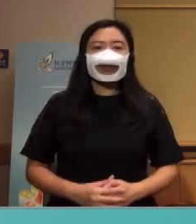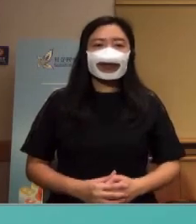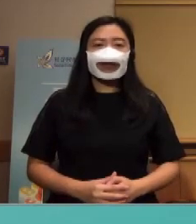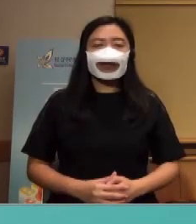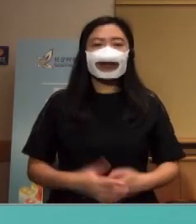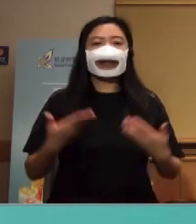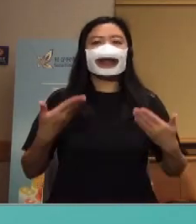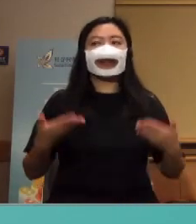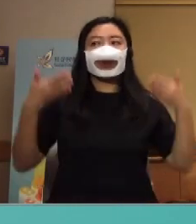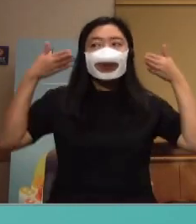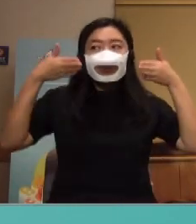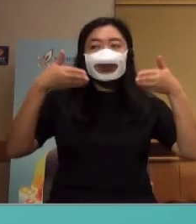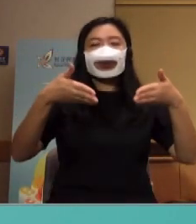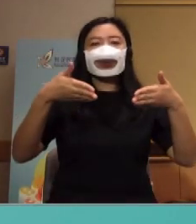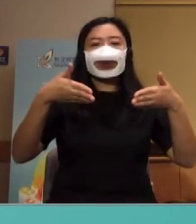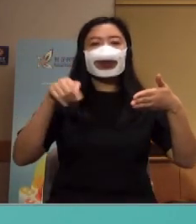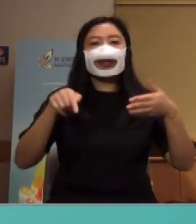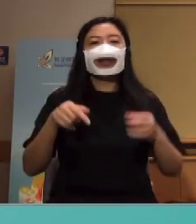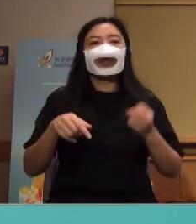project. And yes,